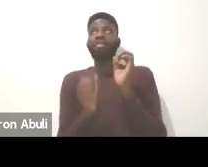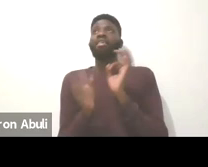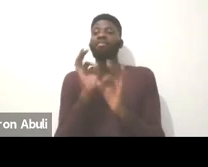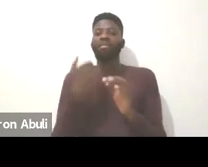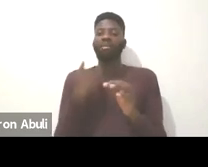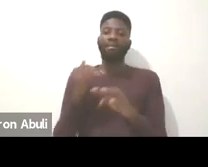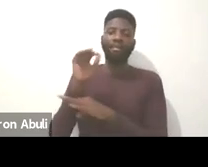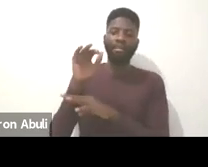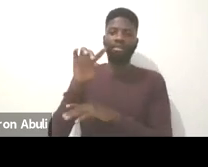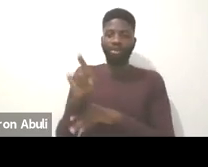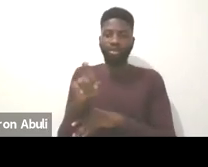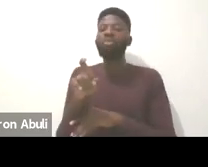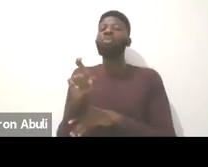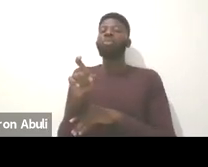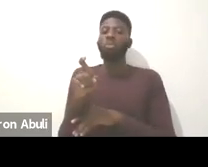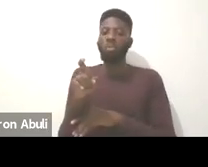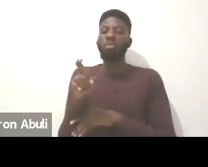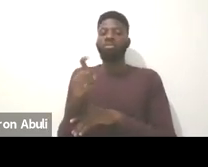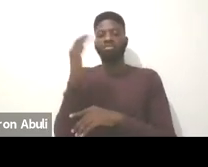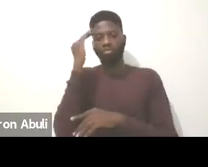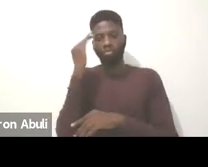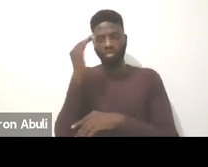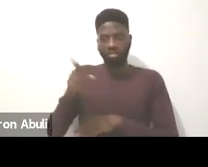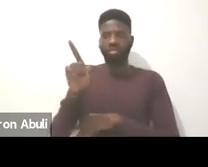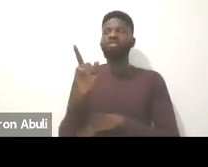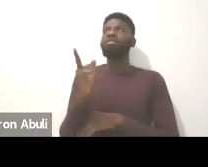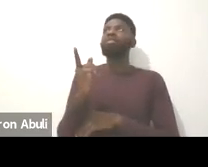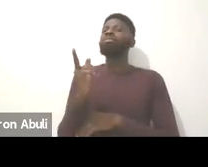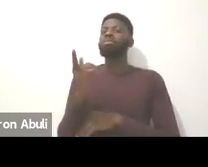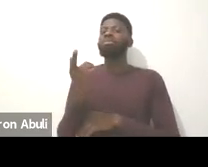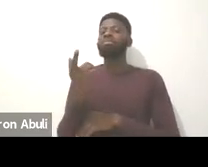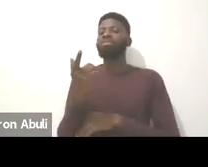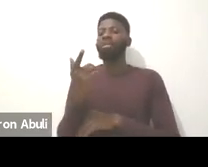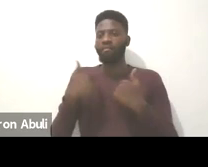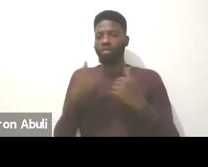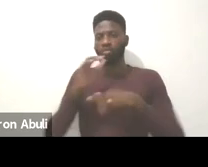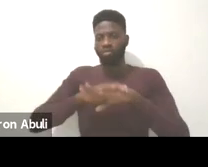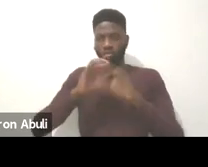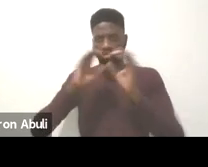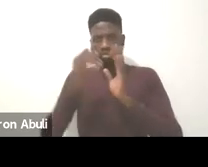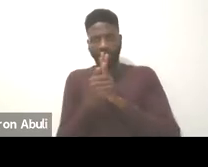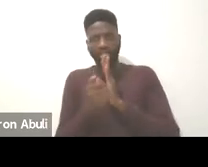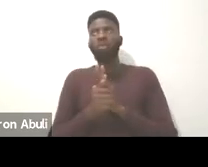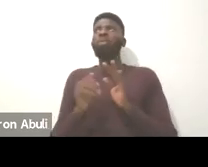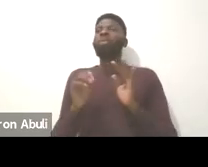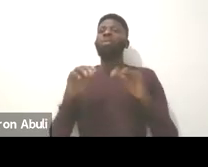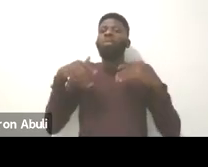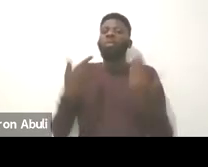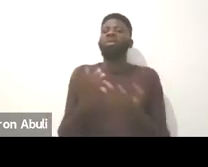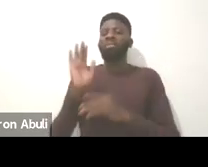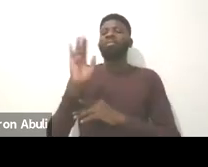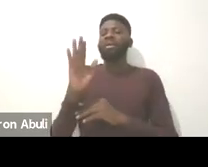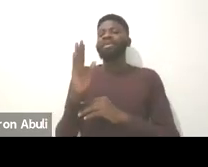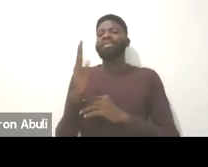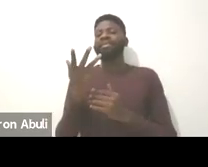her a question. That's how I'll know whether she has good communication skills or what her